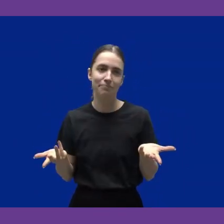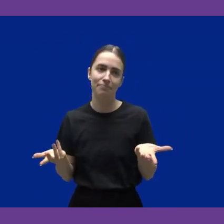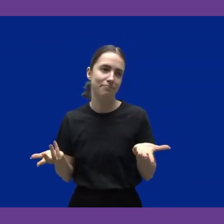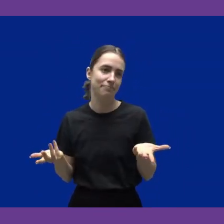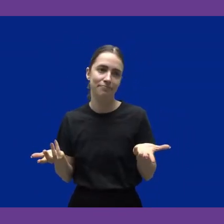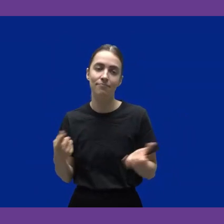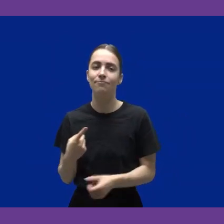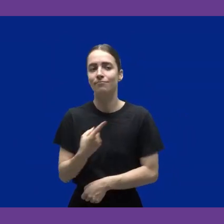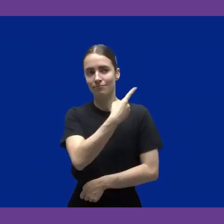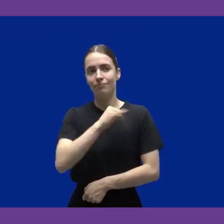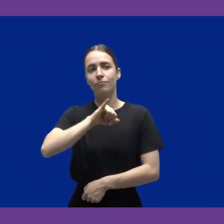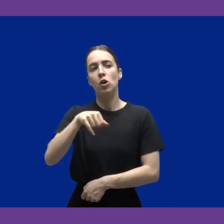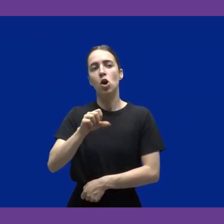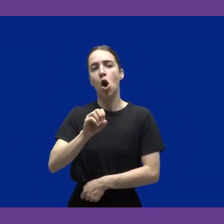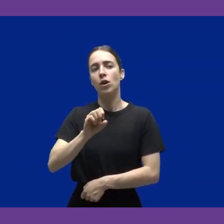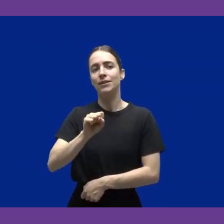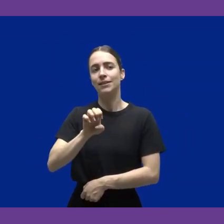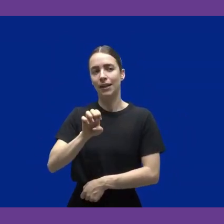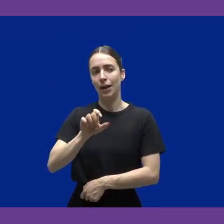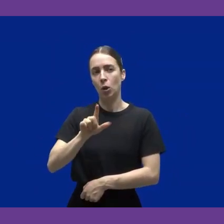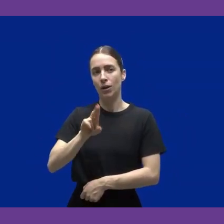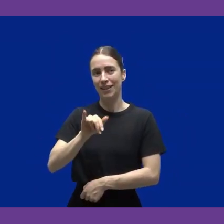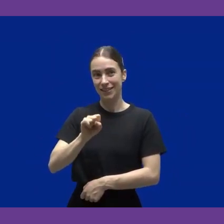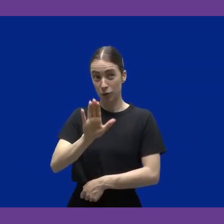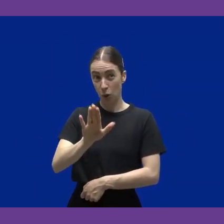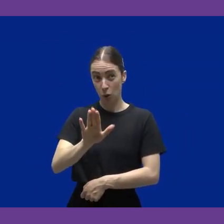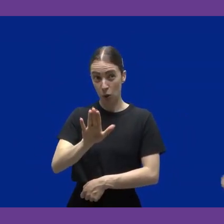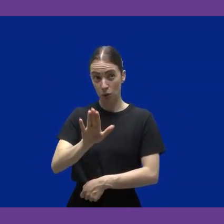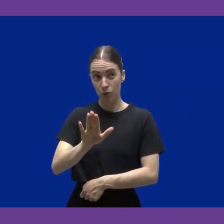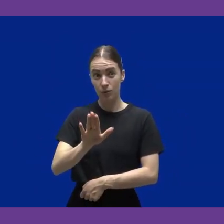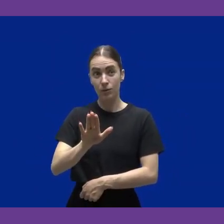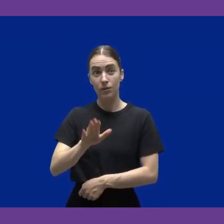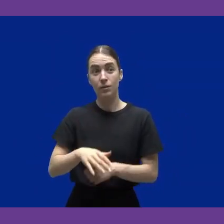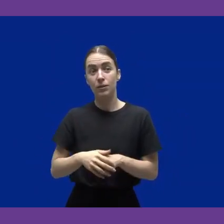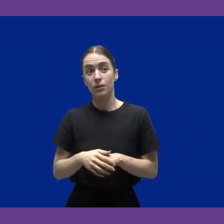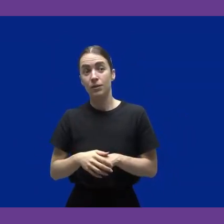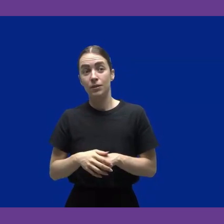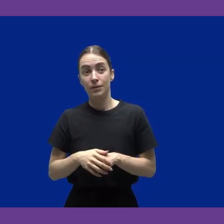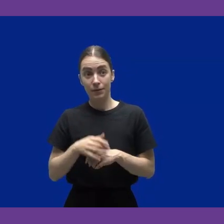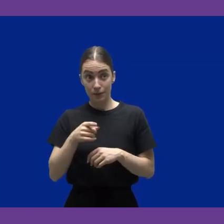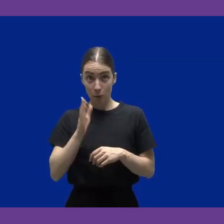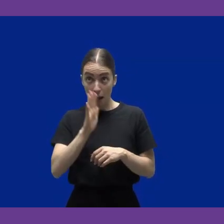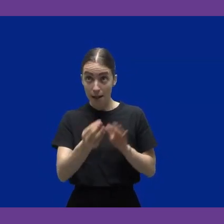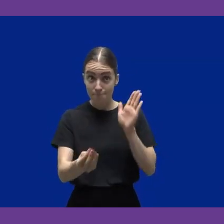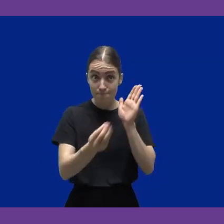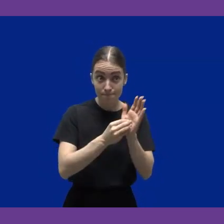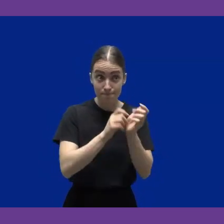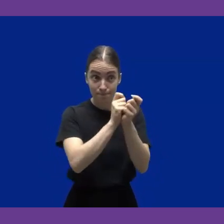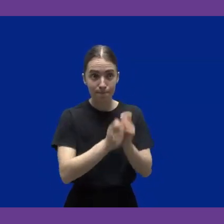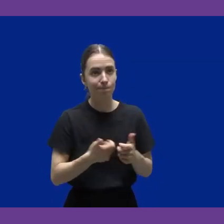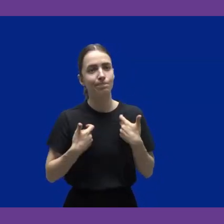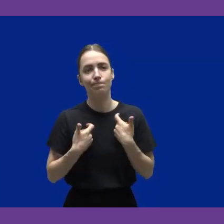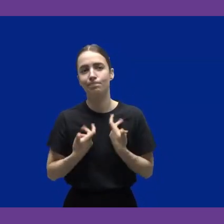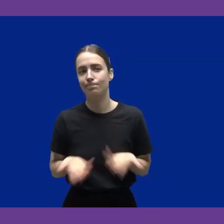the European Accessibility Act will be modified to include Annex 3 in the future. I have no idea on what will go on with